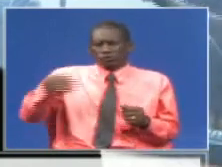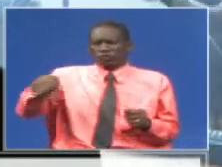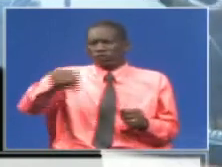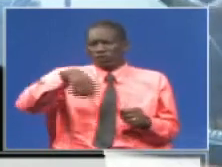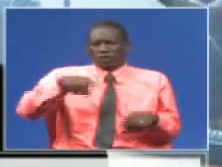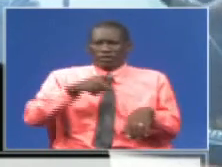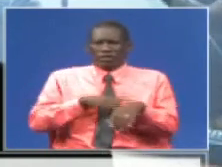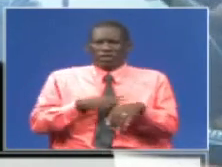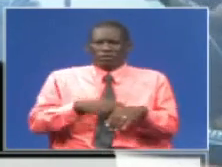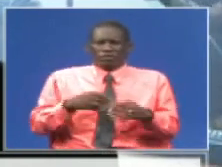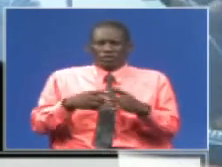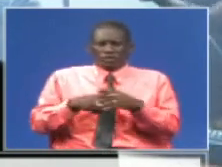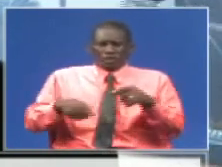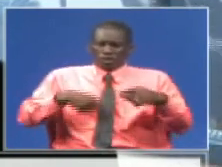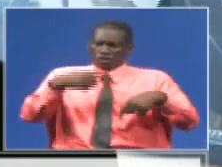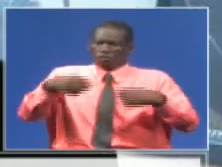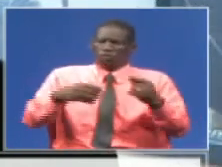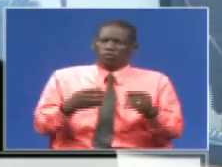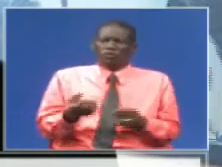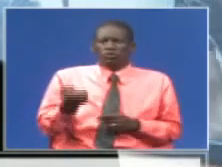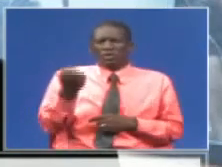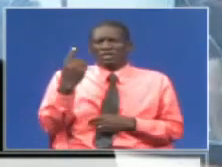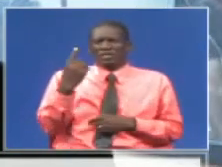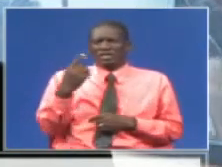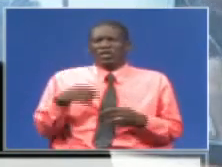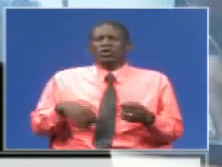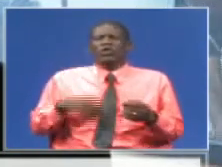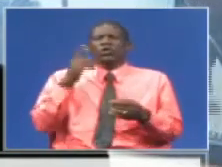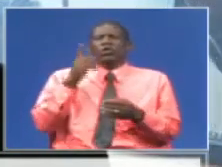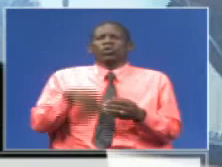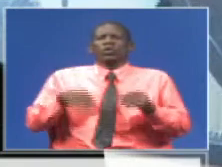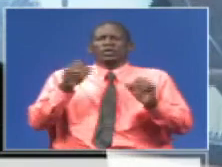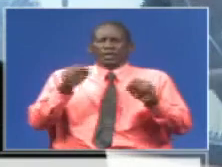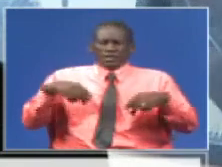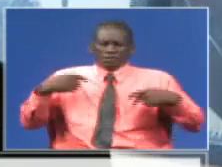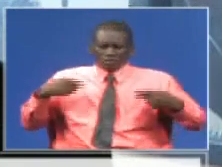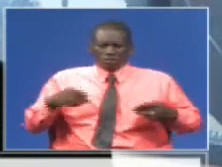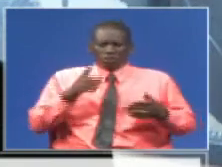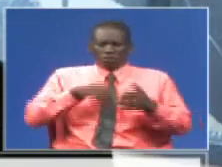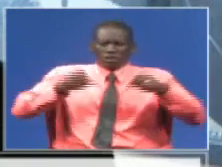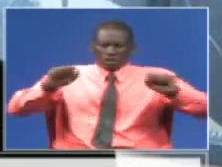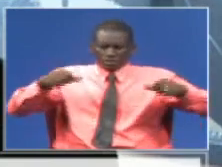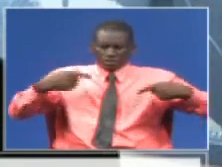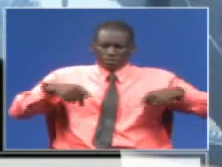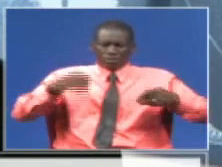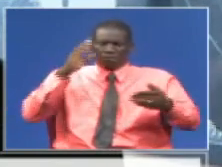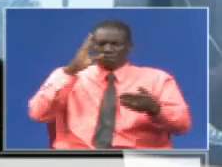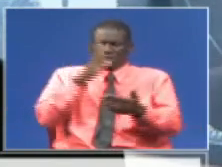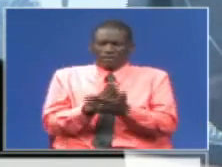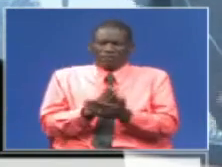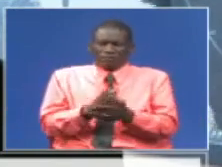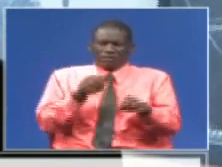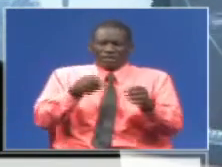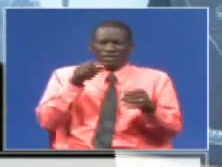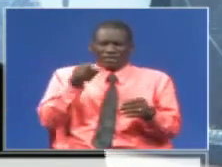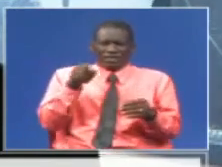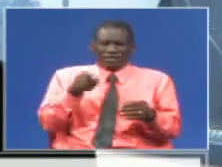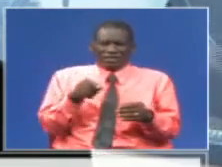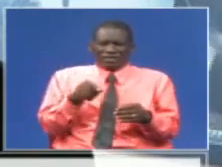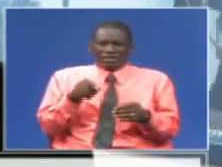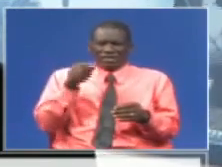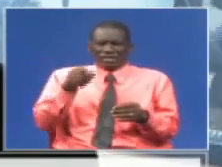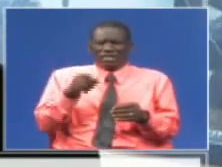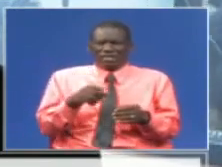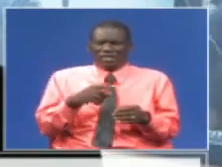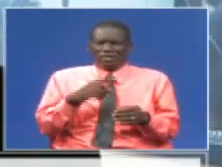started the process to understand what made people believe in these extremists